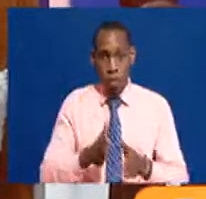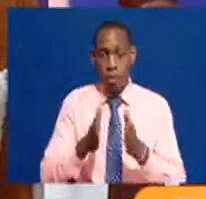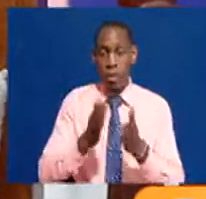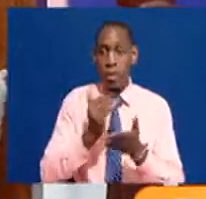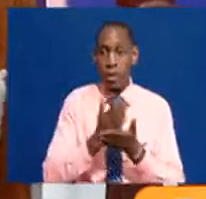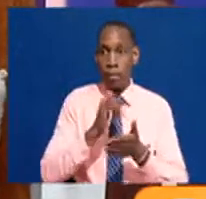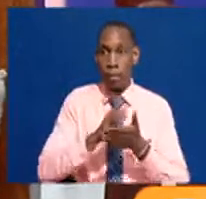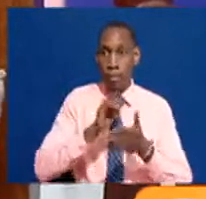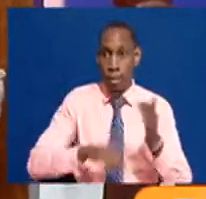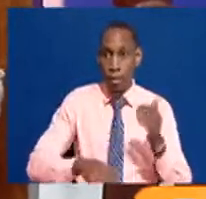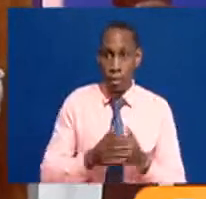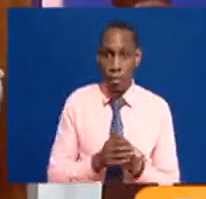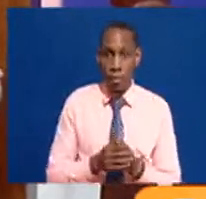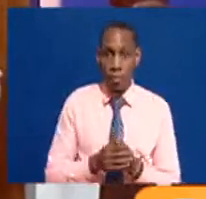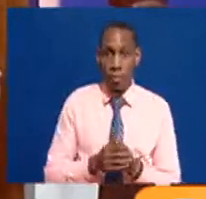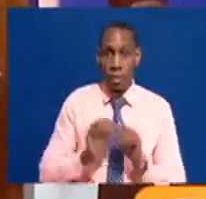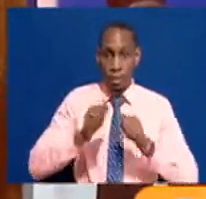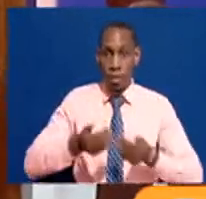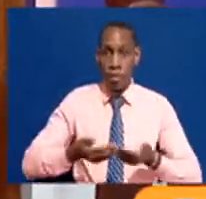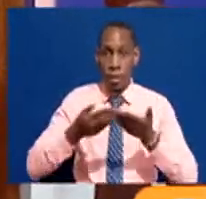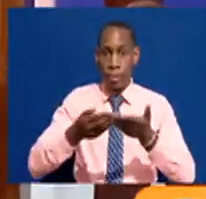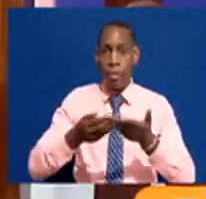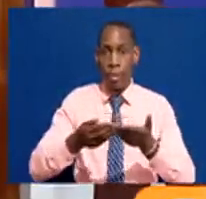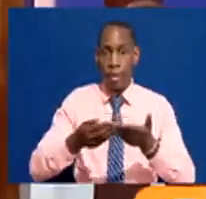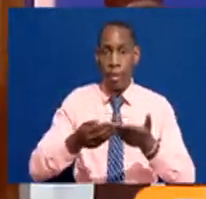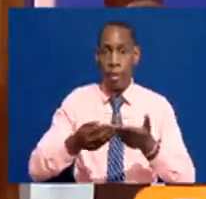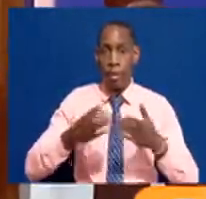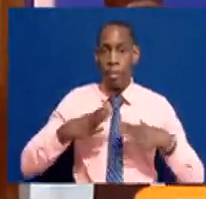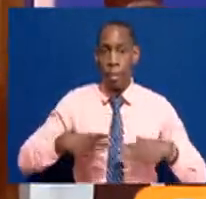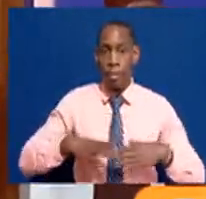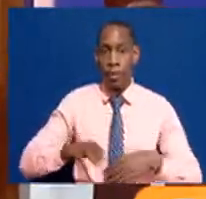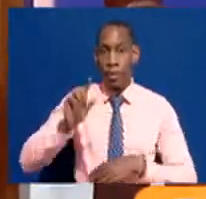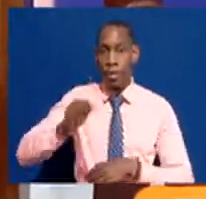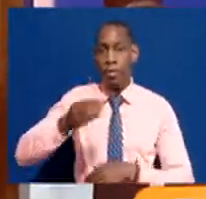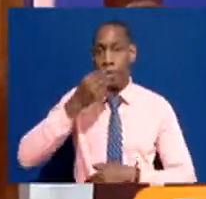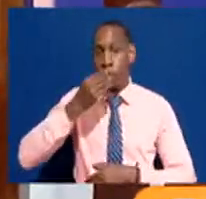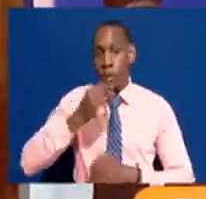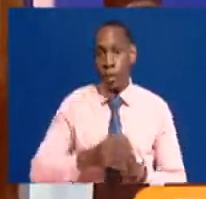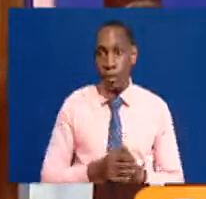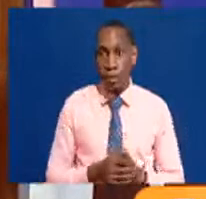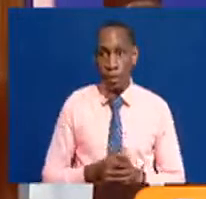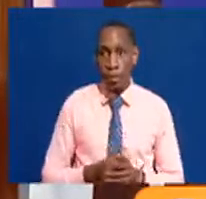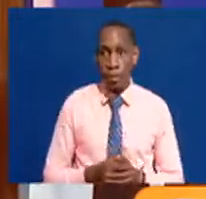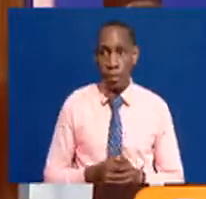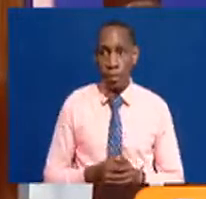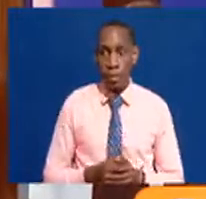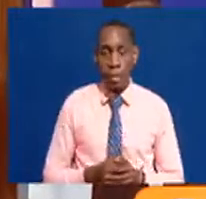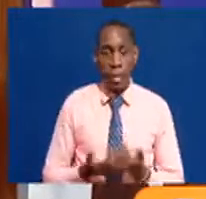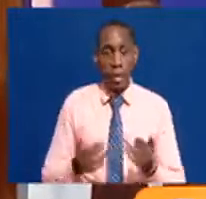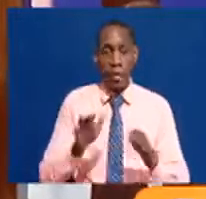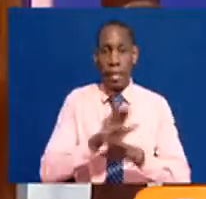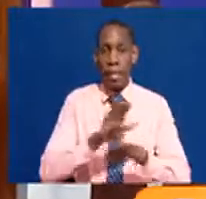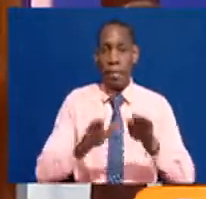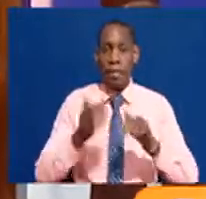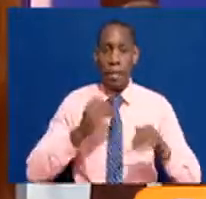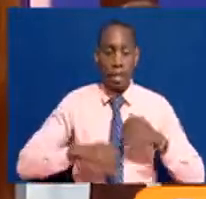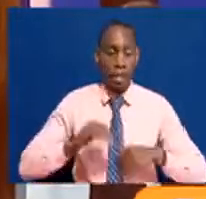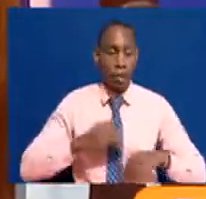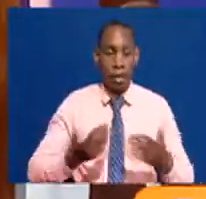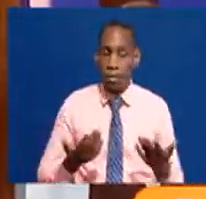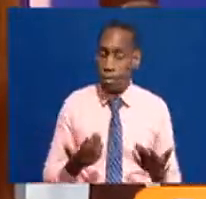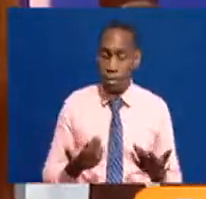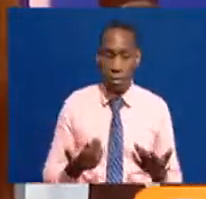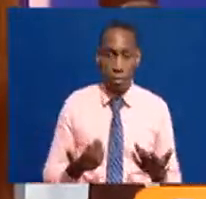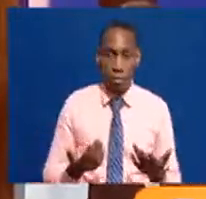sure that we can give the people affordable meals. Right now, I everything's a scandal. Everything, you know, buy this, bring